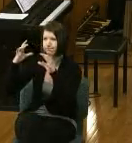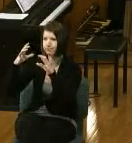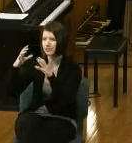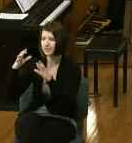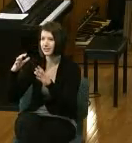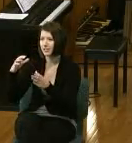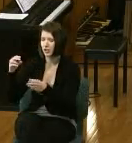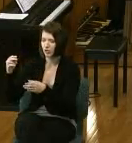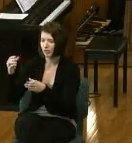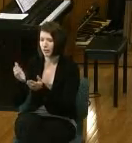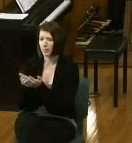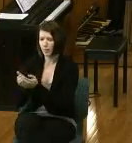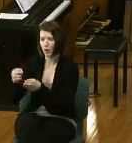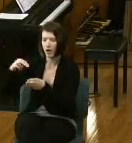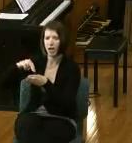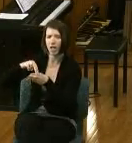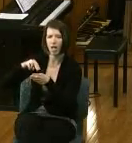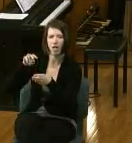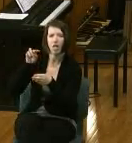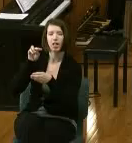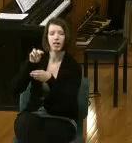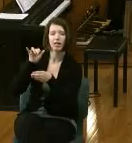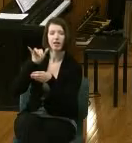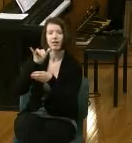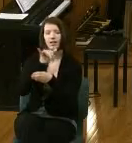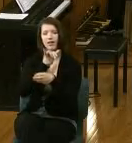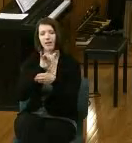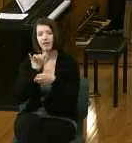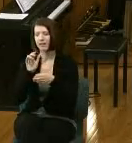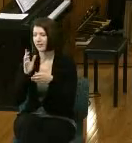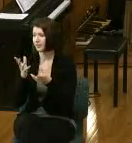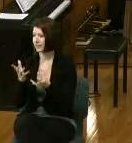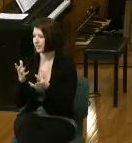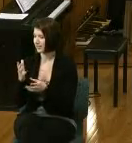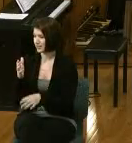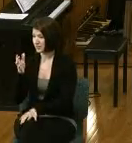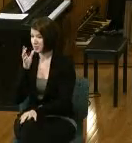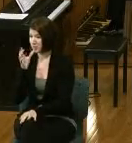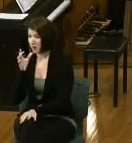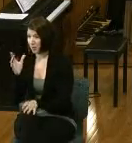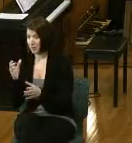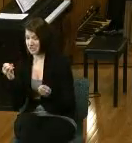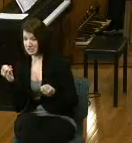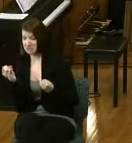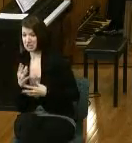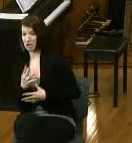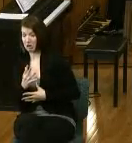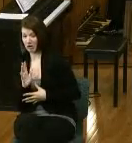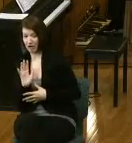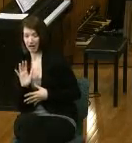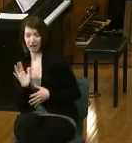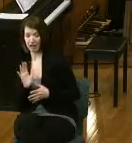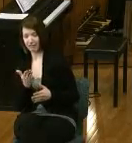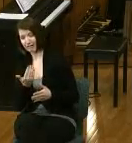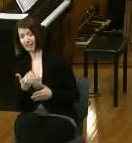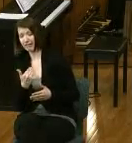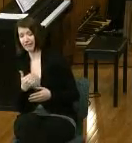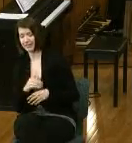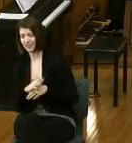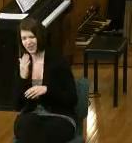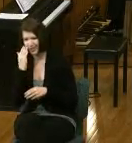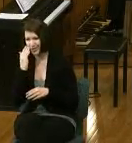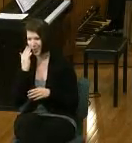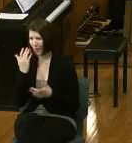the ship and looking out at these big waves and stuff. And, you know, his mother was probably scared and petrified and all that good stuff, as any mother would